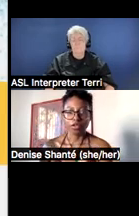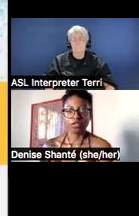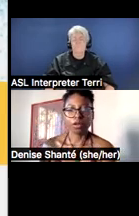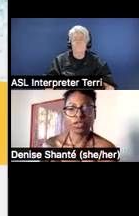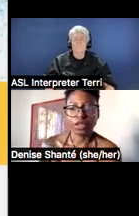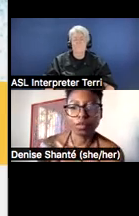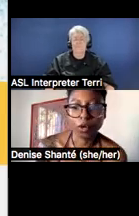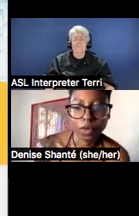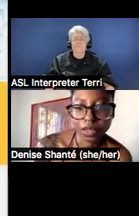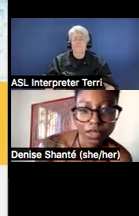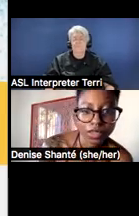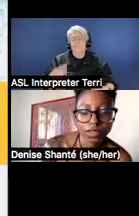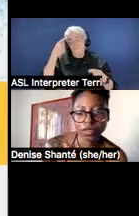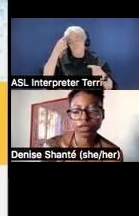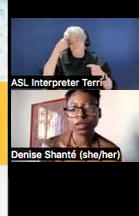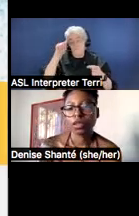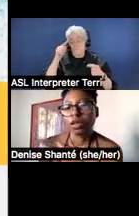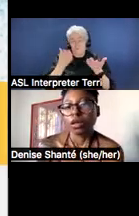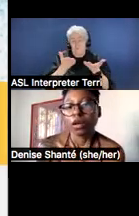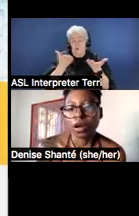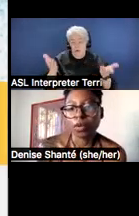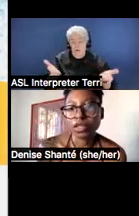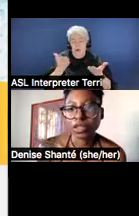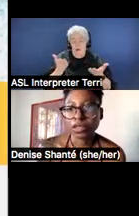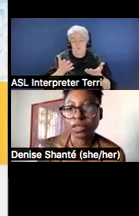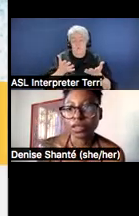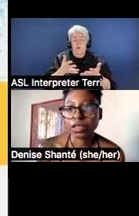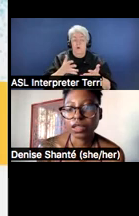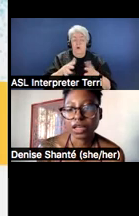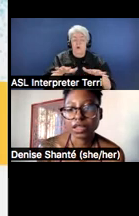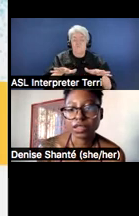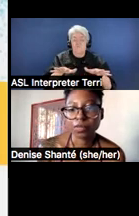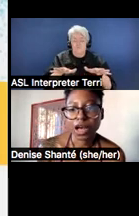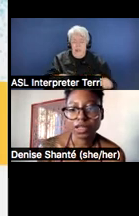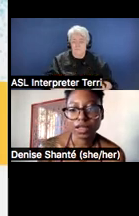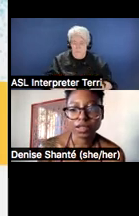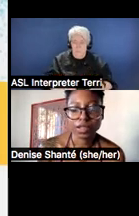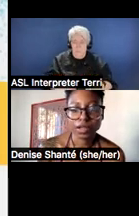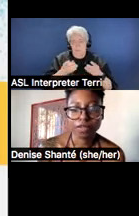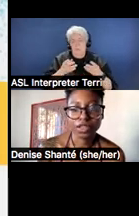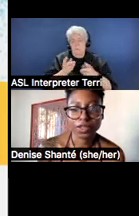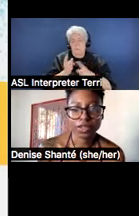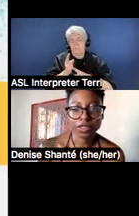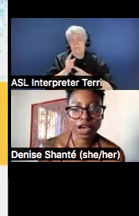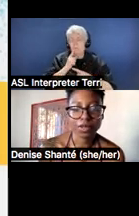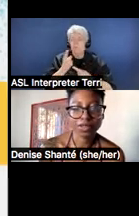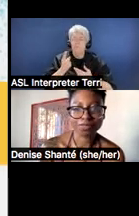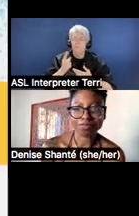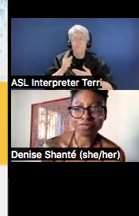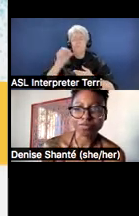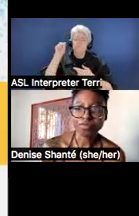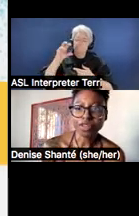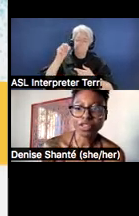For our grounding moment, I wanted to land in some context of this particular